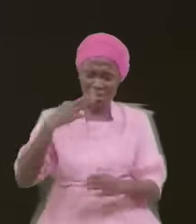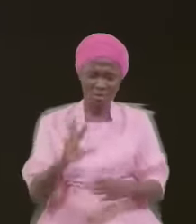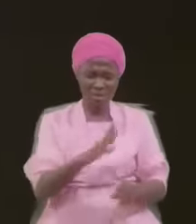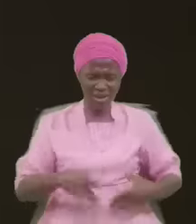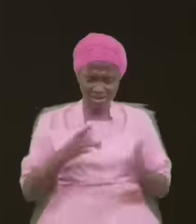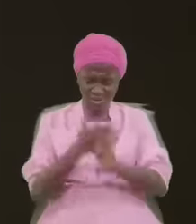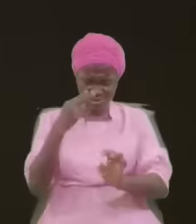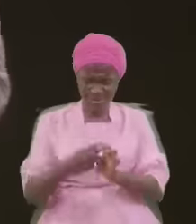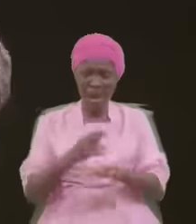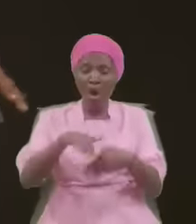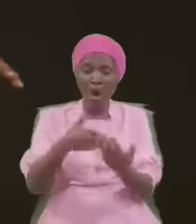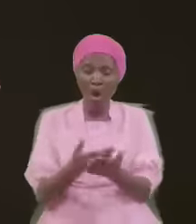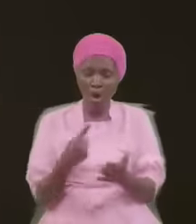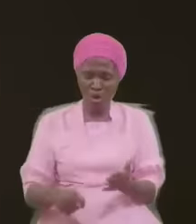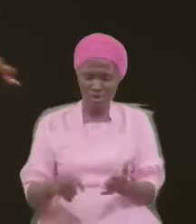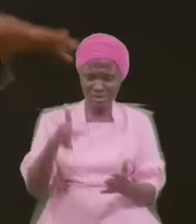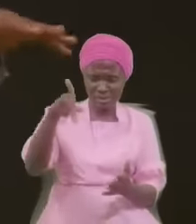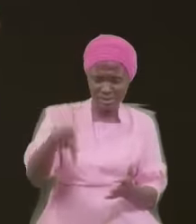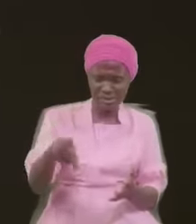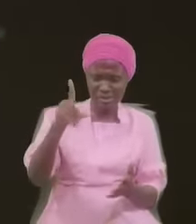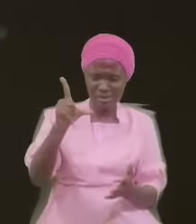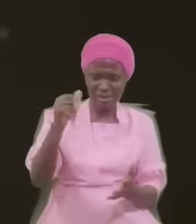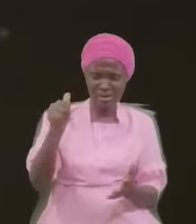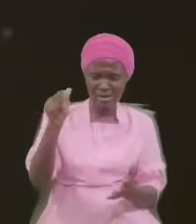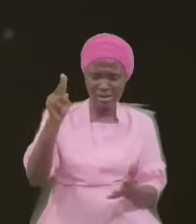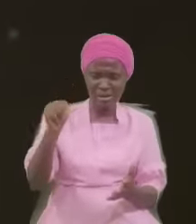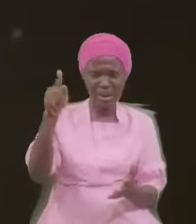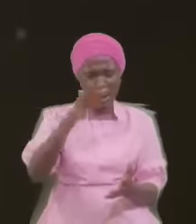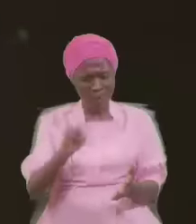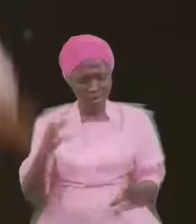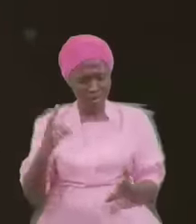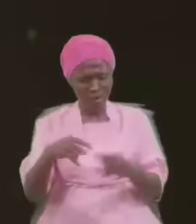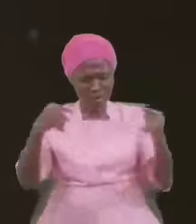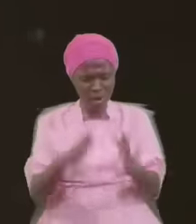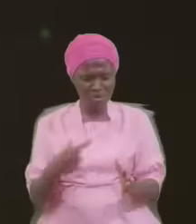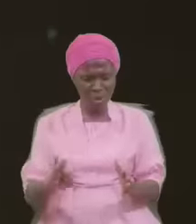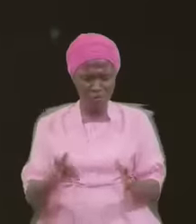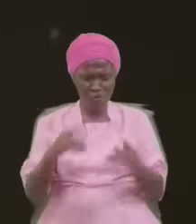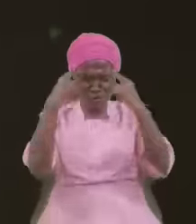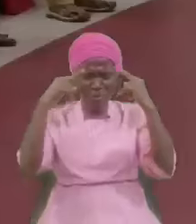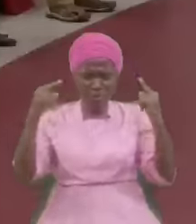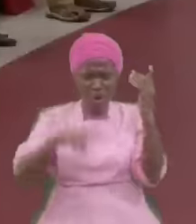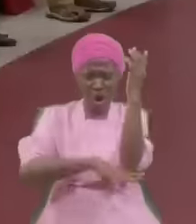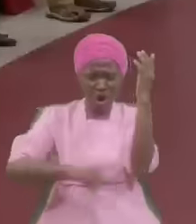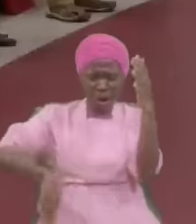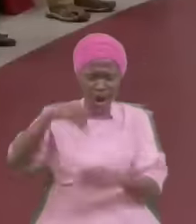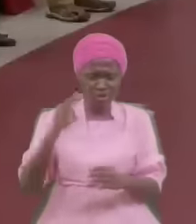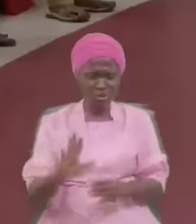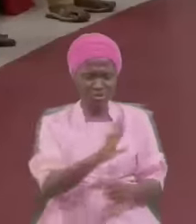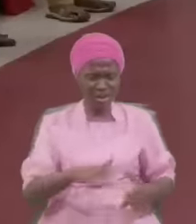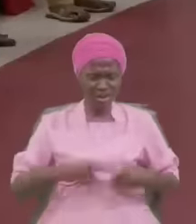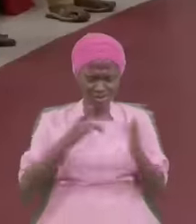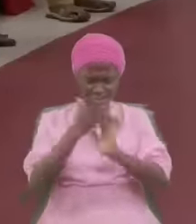the planting of the enemies of progress, uproot from their life in Jesus'